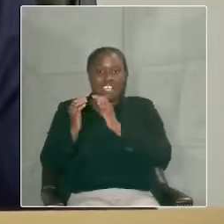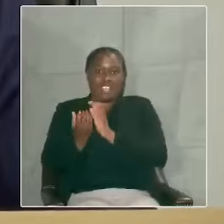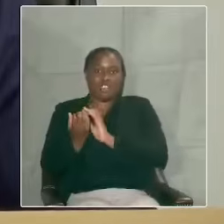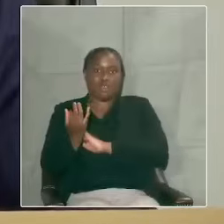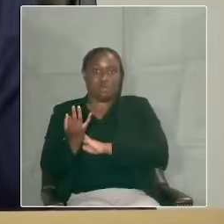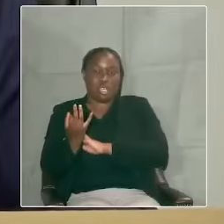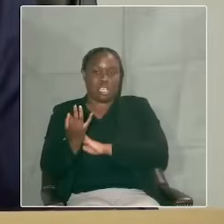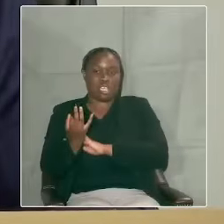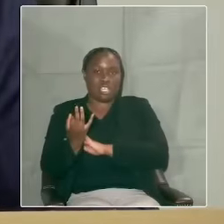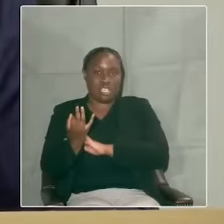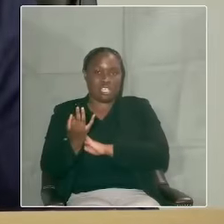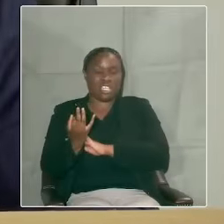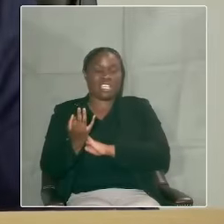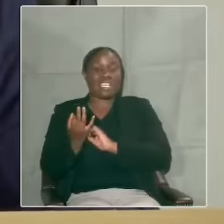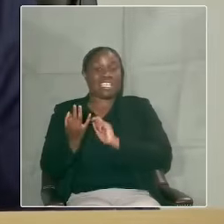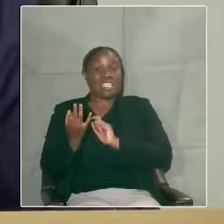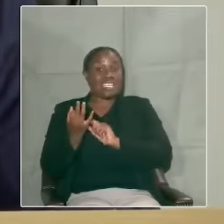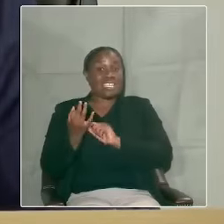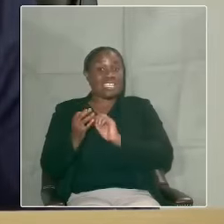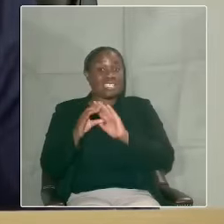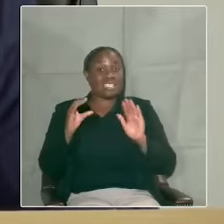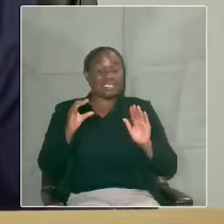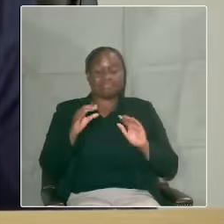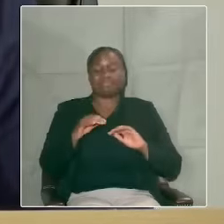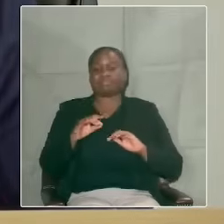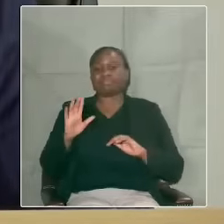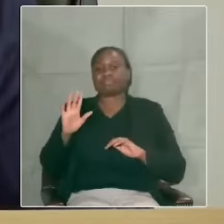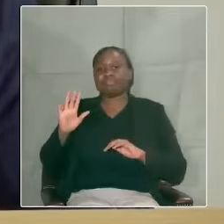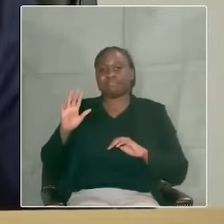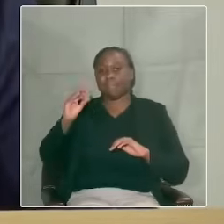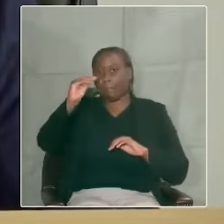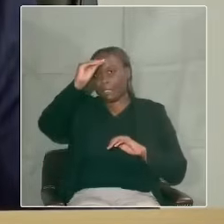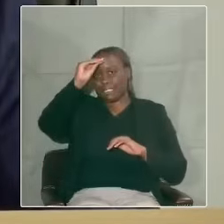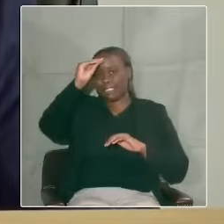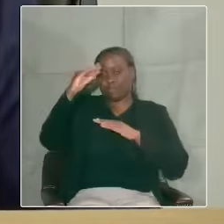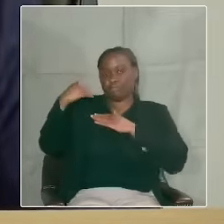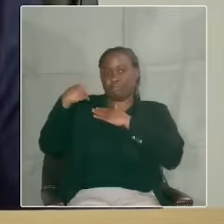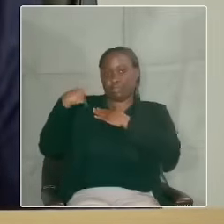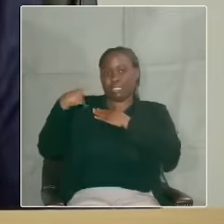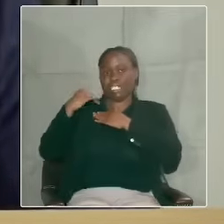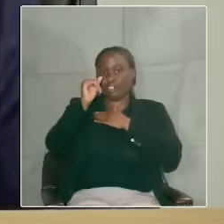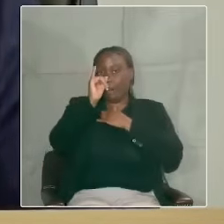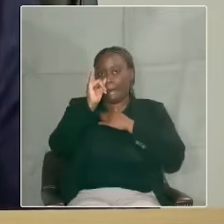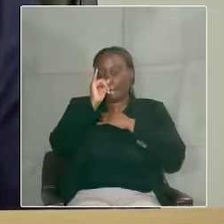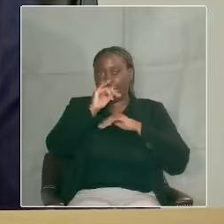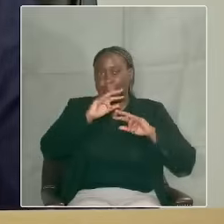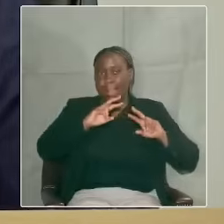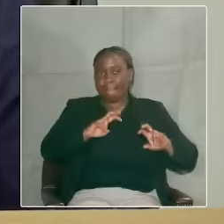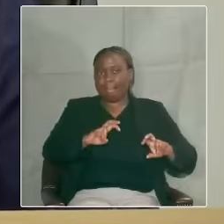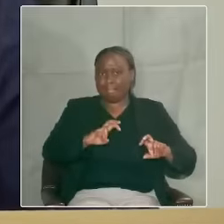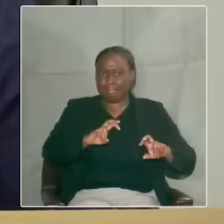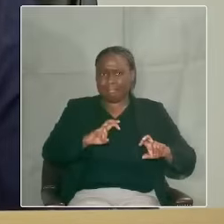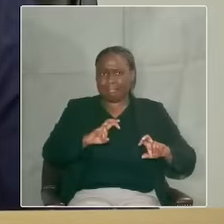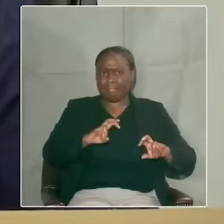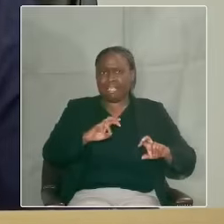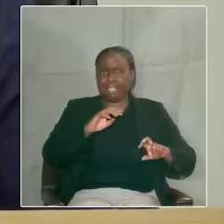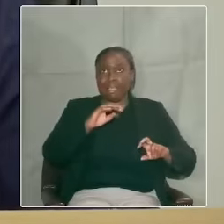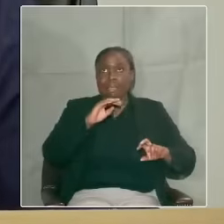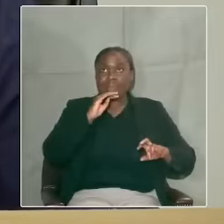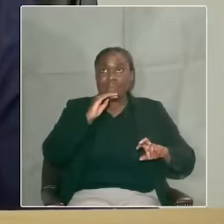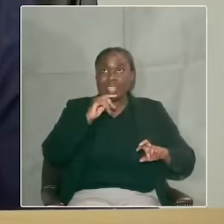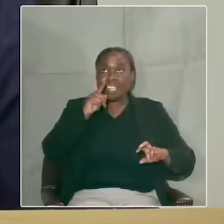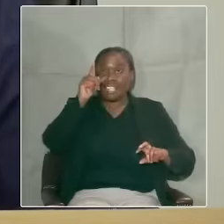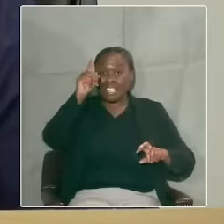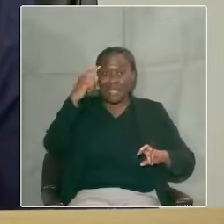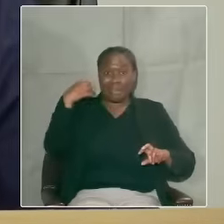says the police must, part of the function is to investigate crime. So if you stop the